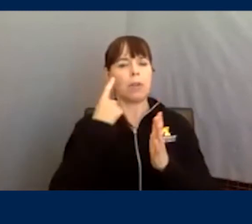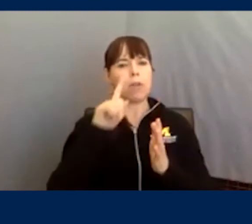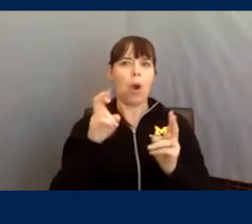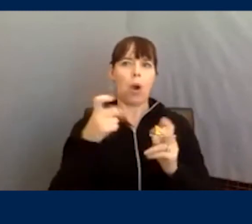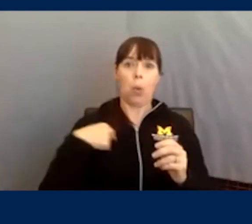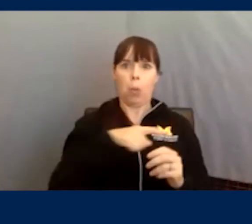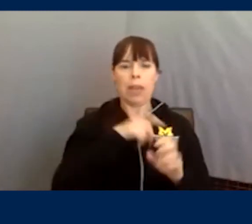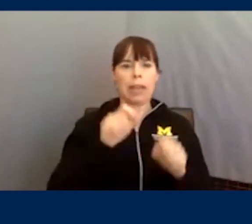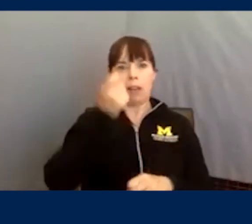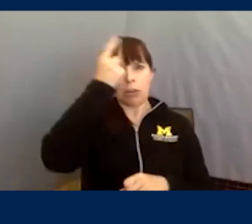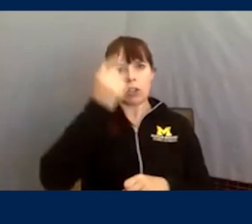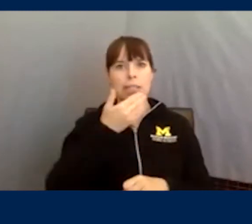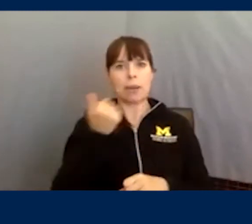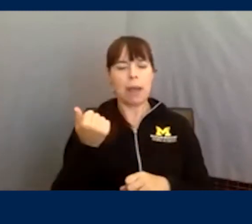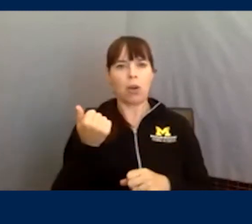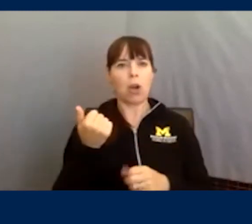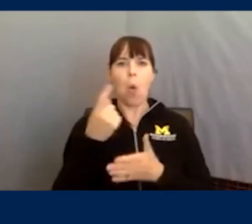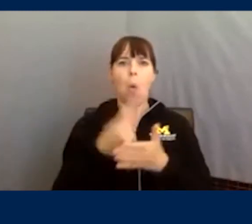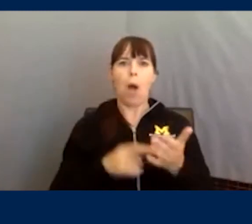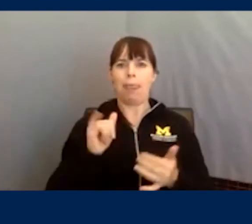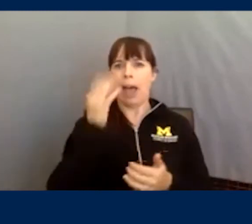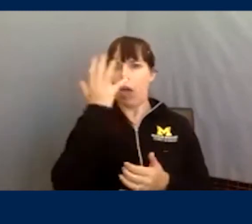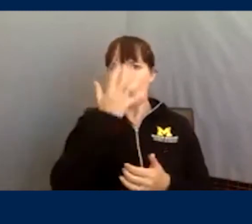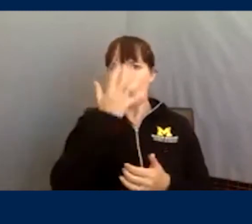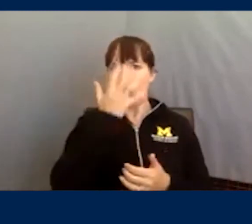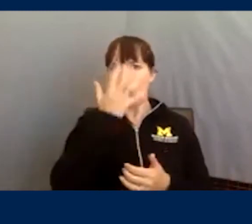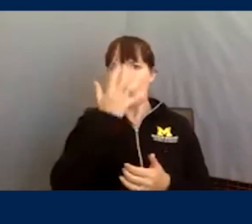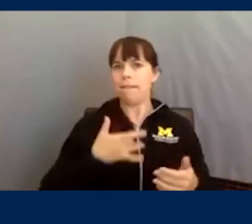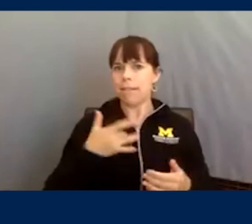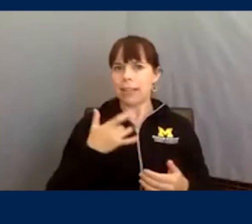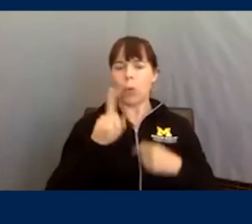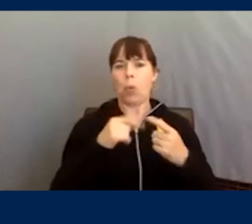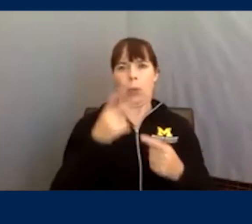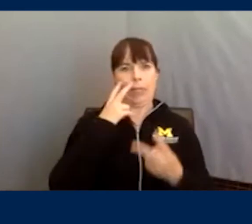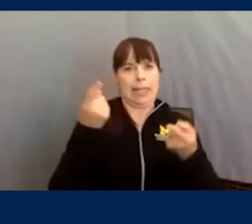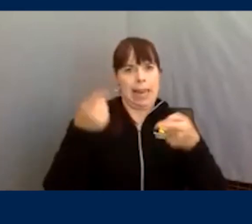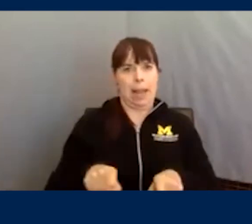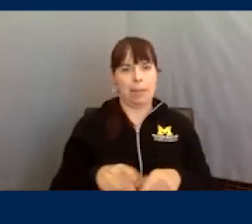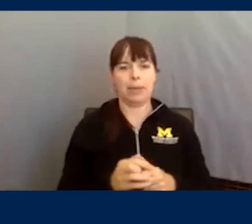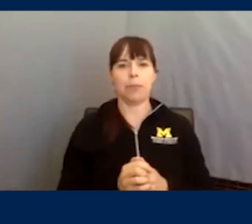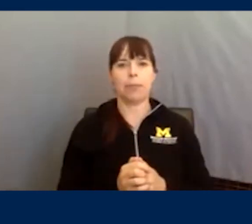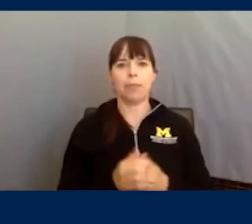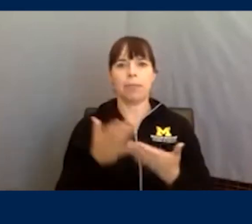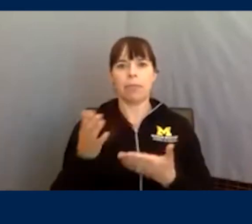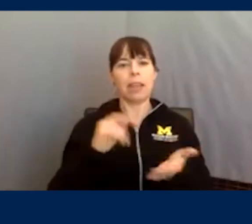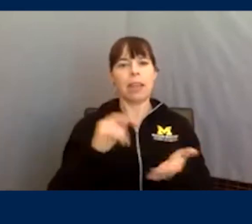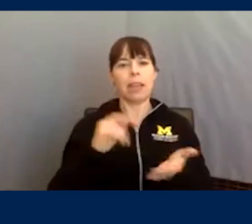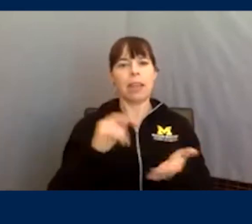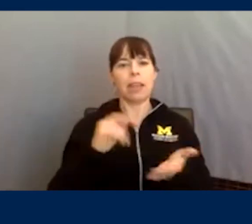can understand what this looks like and feels like when we see it? Dr. Chavez, would